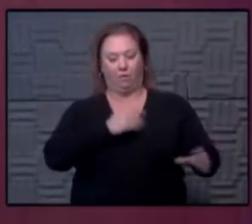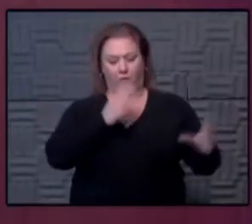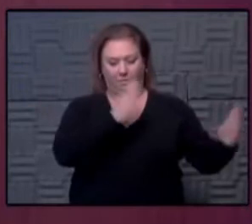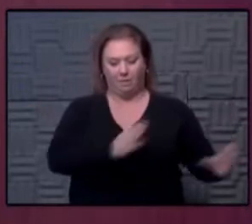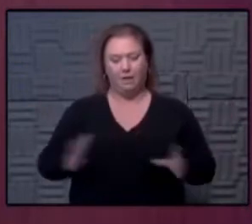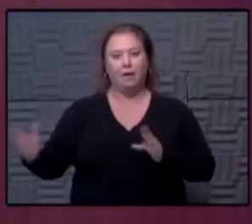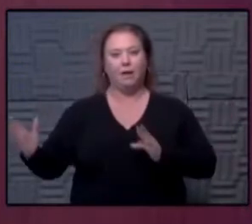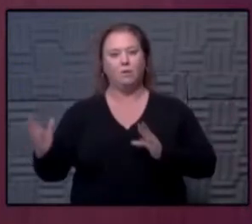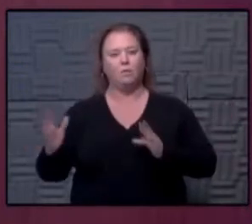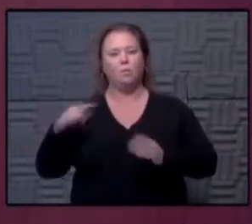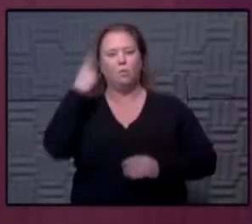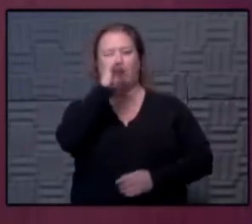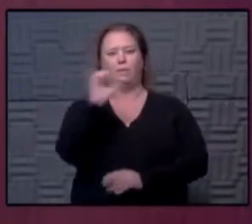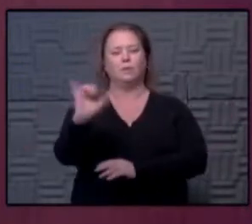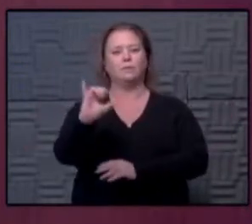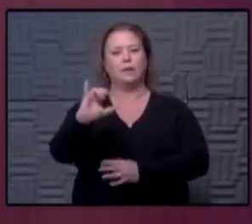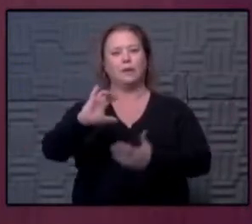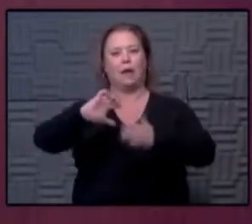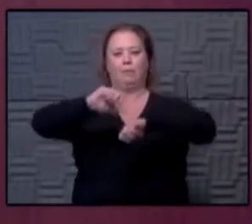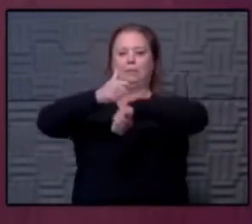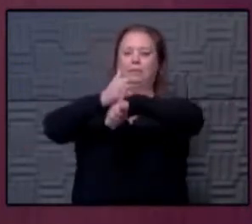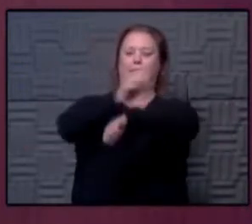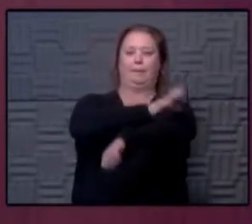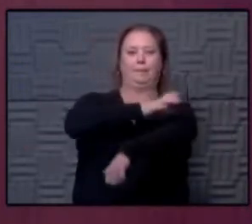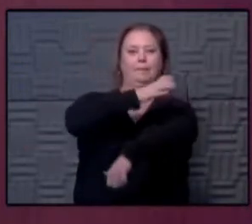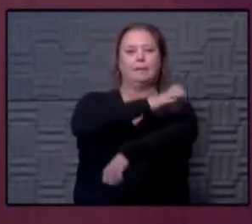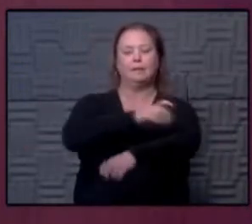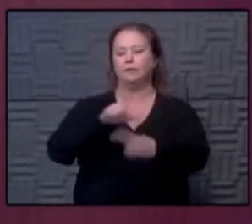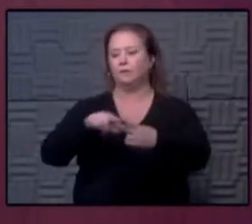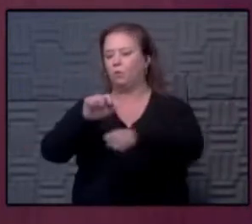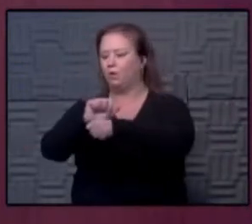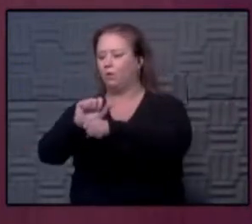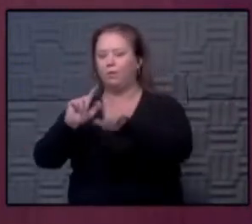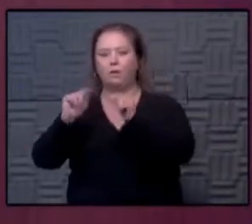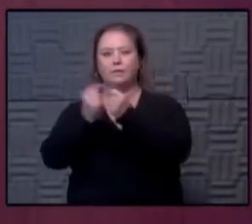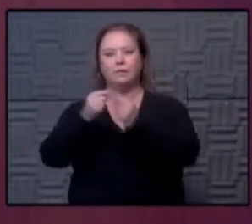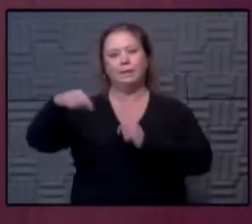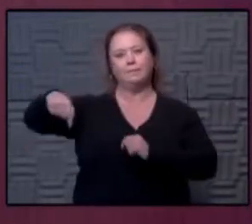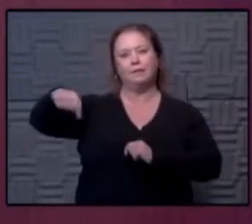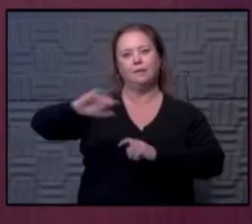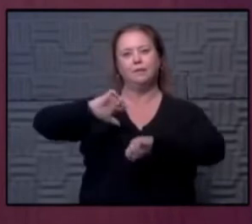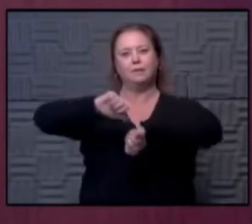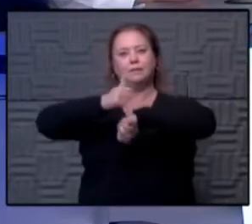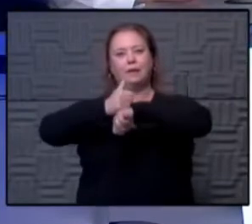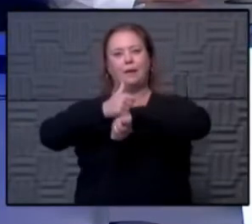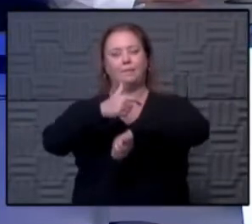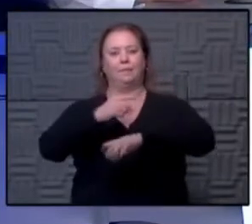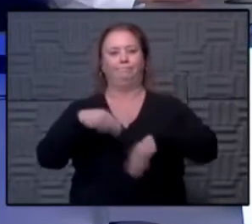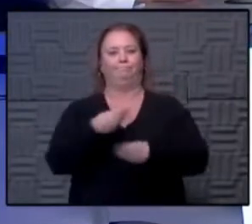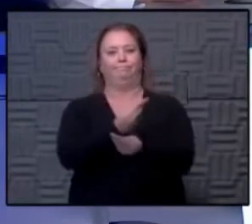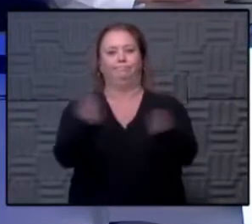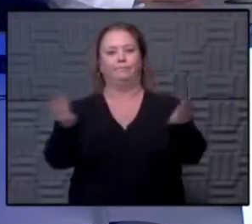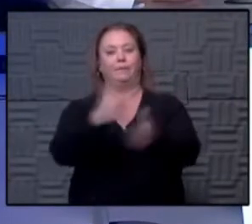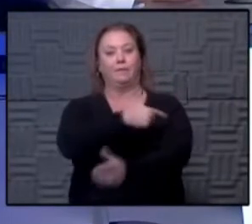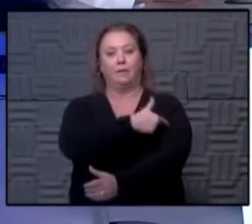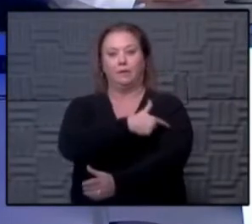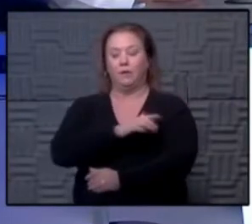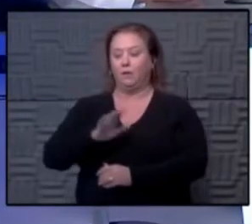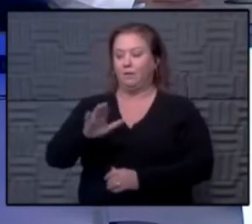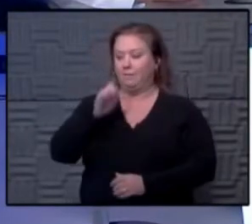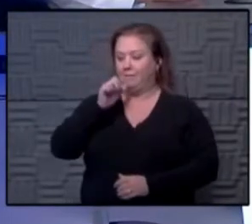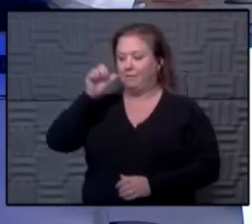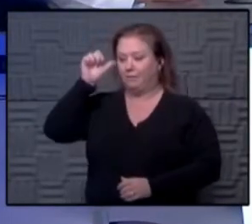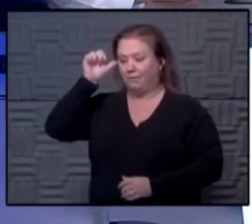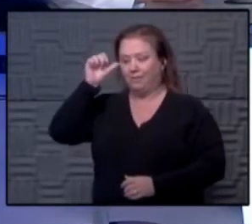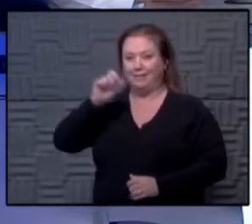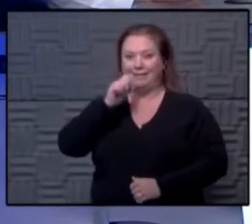what distribution looks like, how we set up clinics, working with our teams here to do those things. I think I heard you say yesterday, while your primary role is not